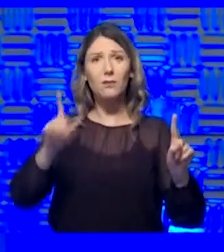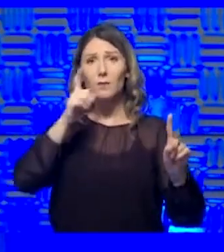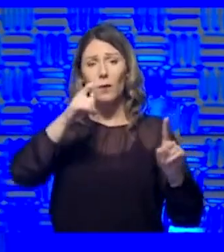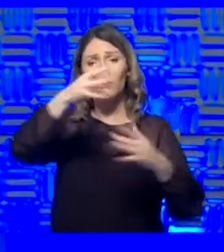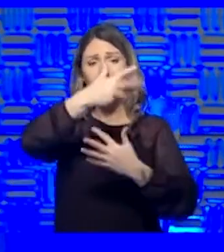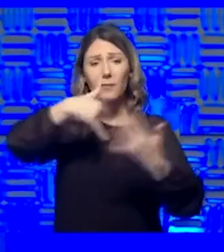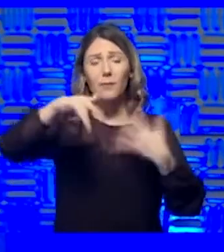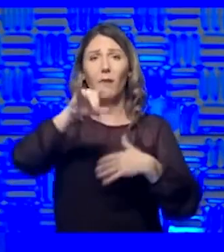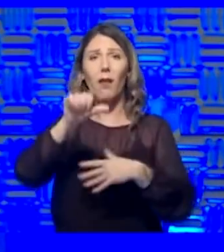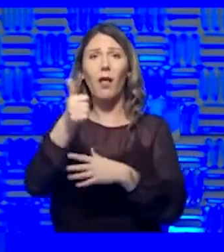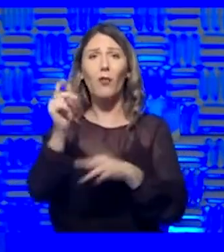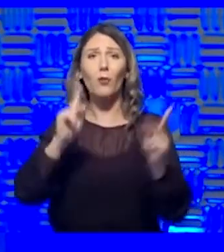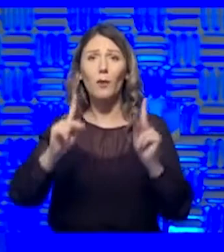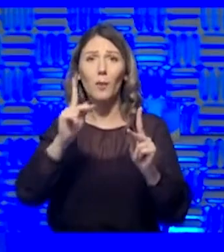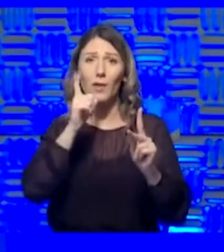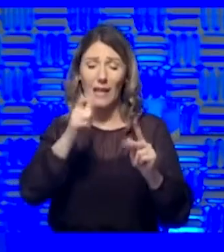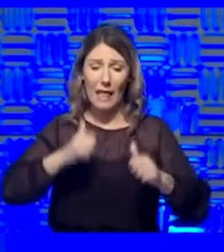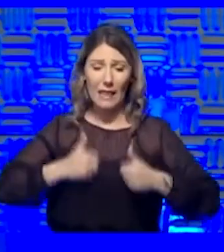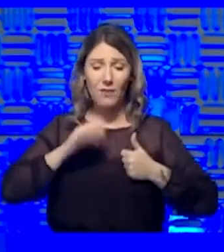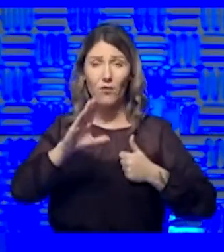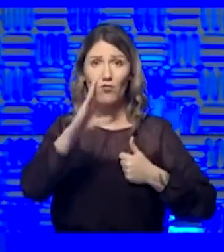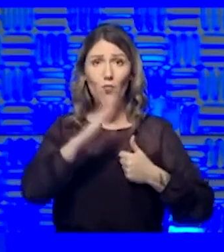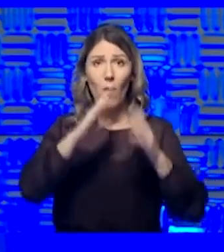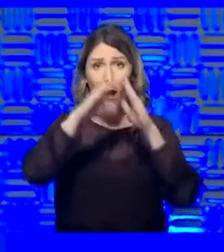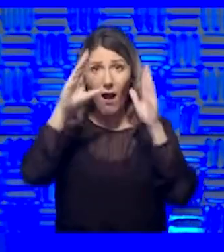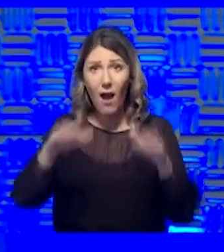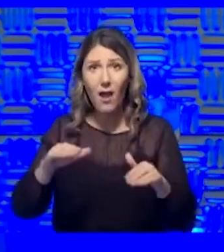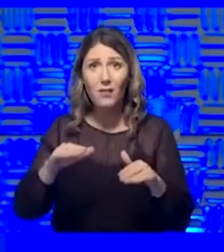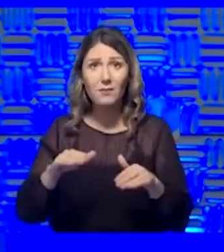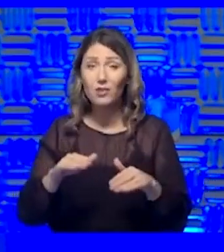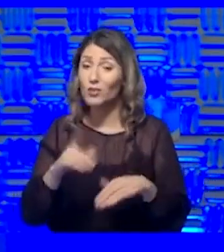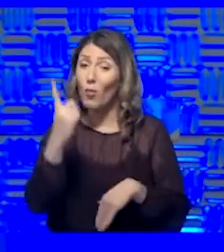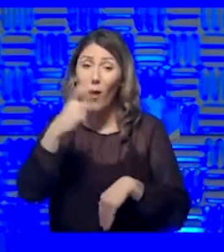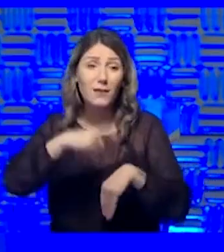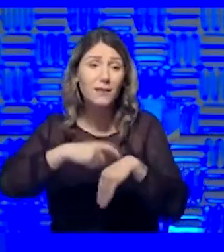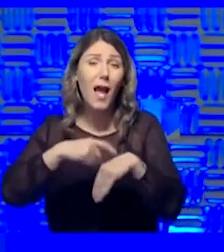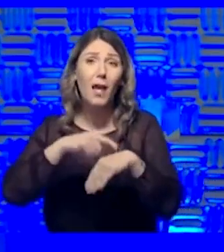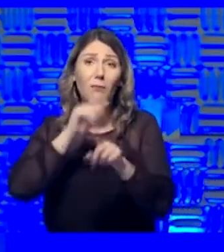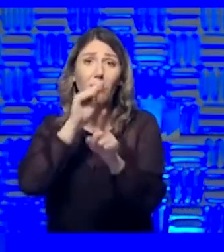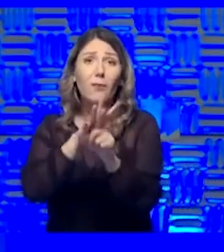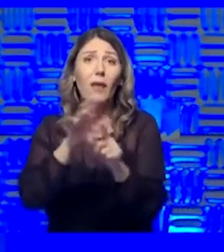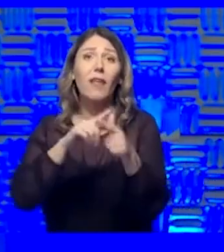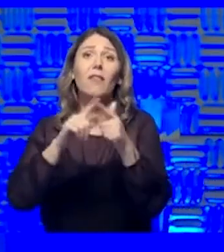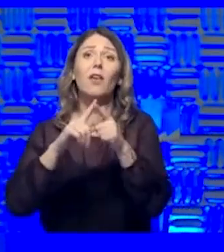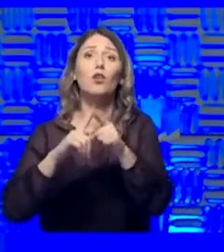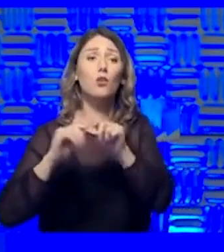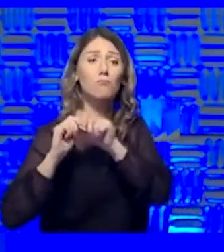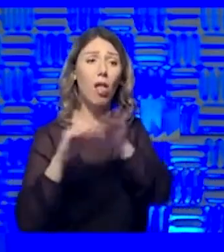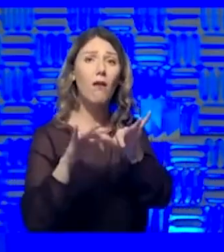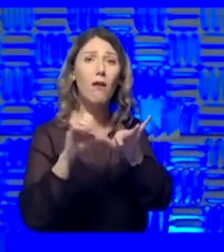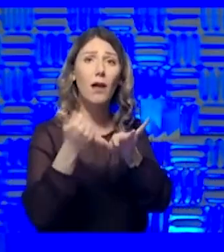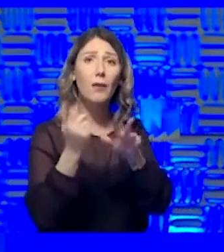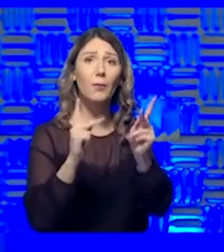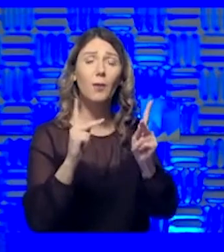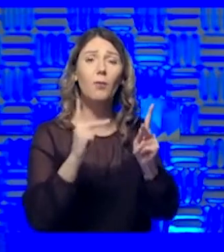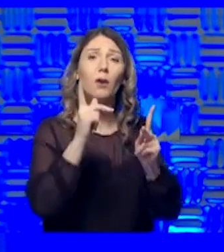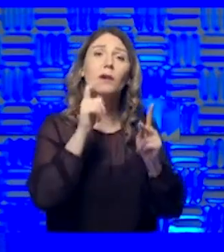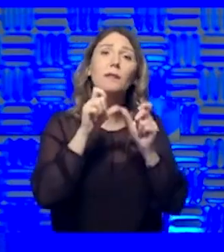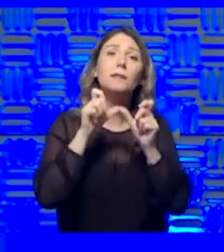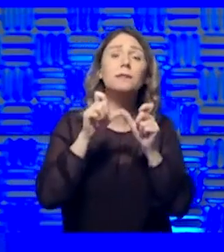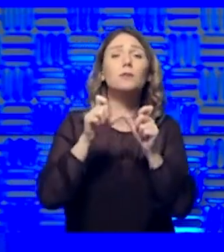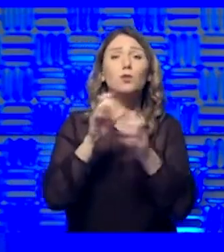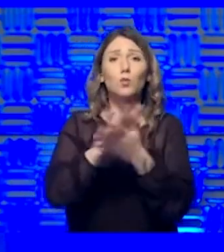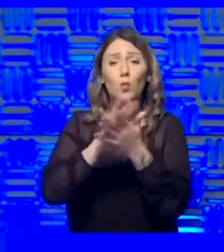who are not in your household, because all it takes is one person to bring it to the household. Continue to wash your hands. Don't touch your face.